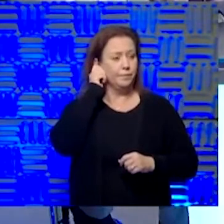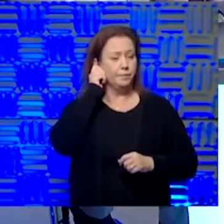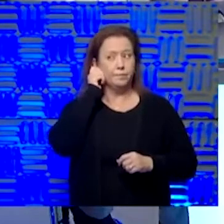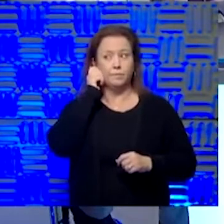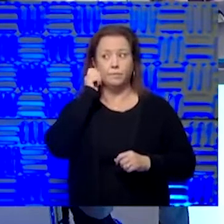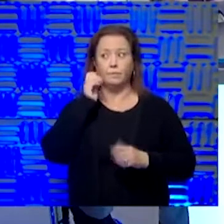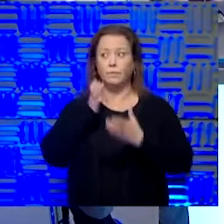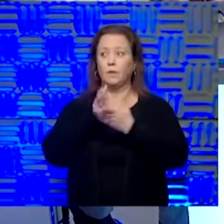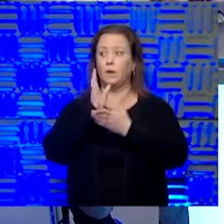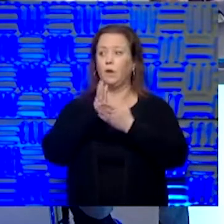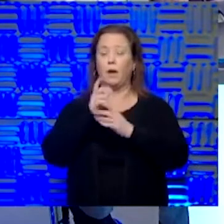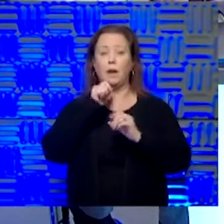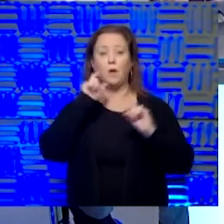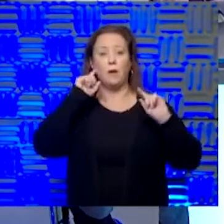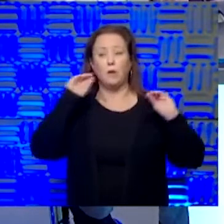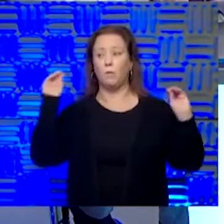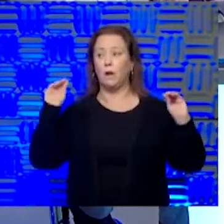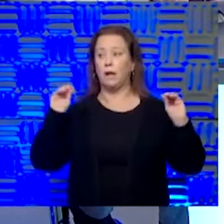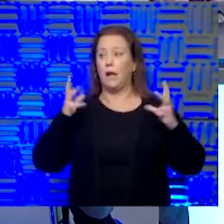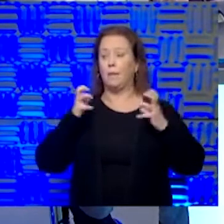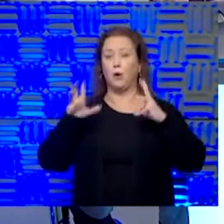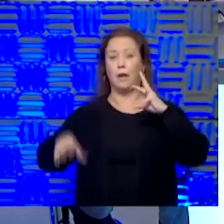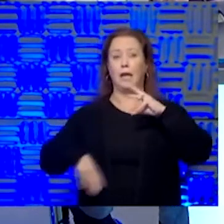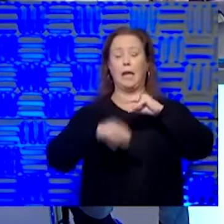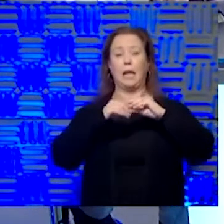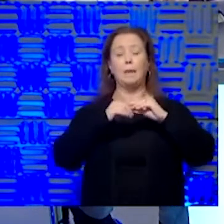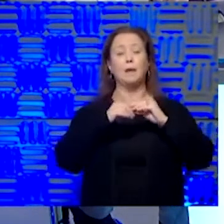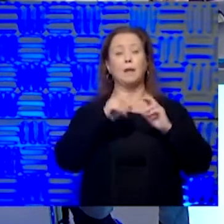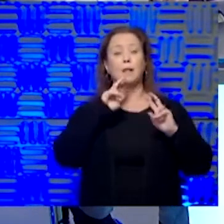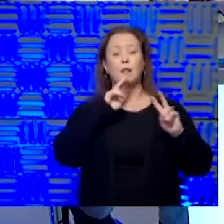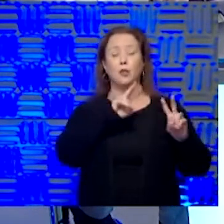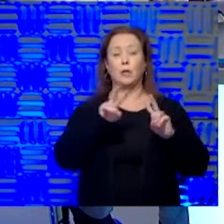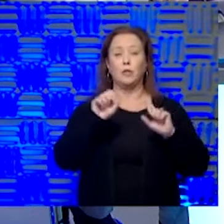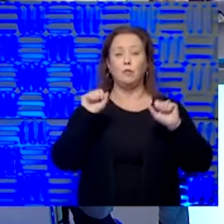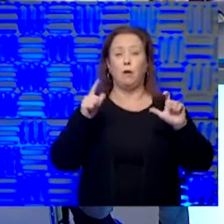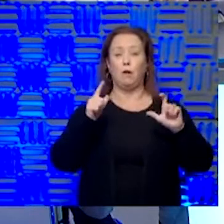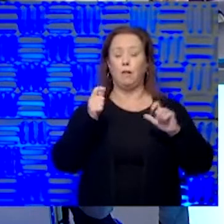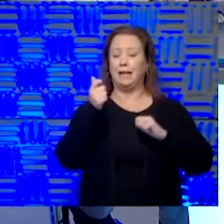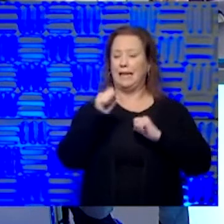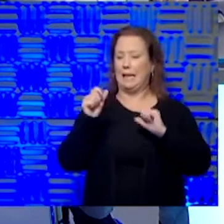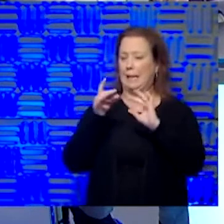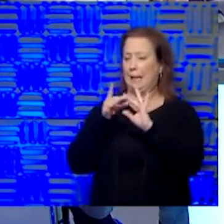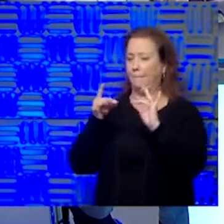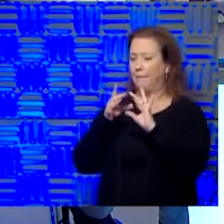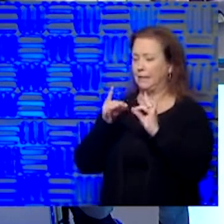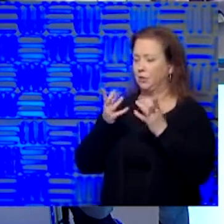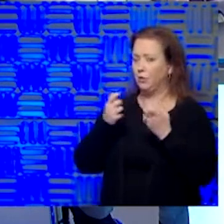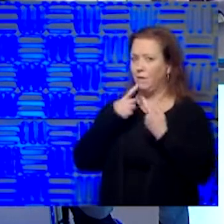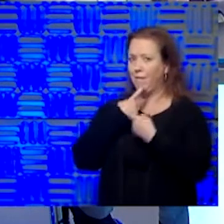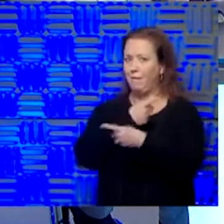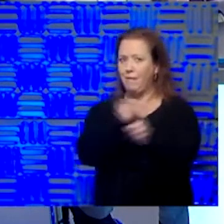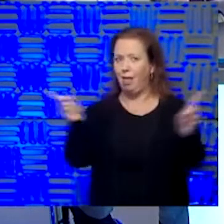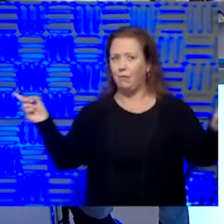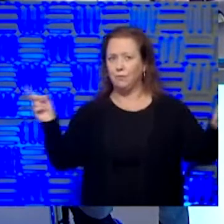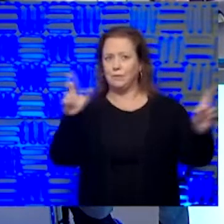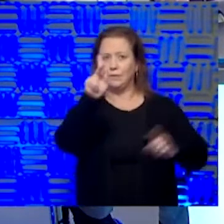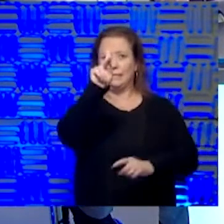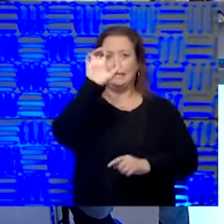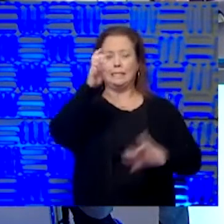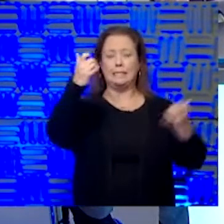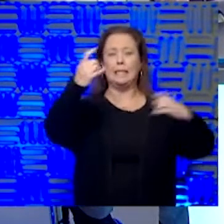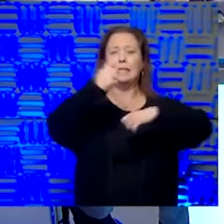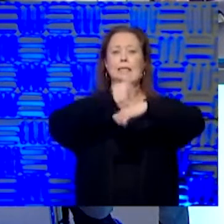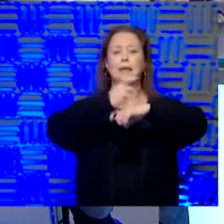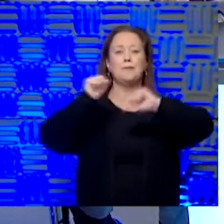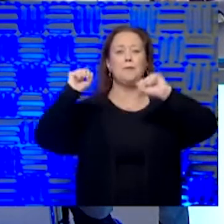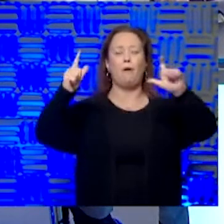All right, not hearing one, then I'm going to look at our panelists and say, guys, is there a message that you would like to send today